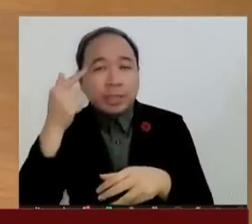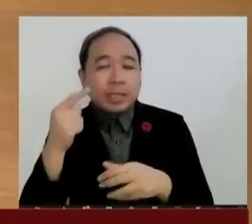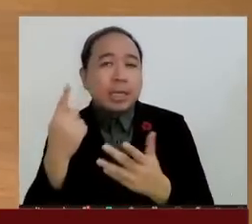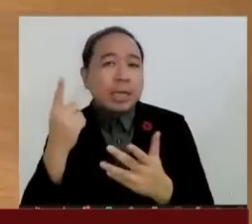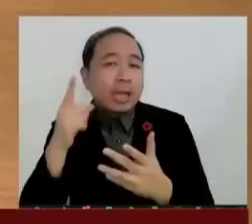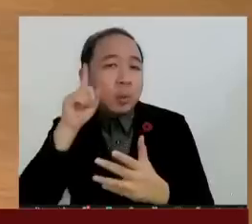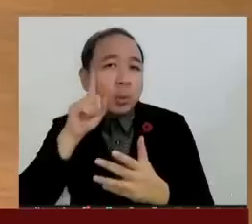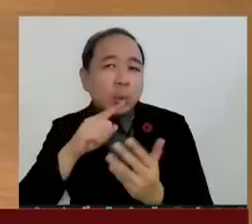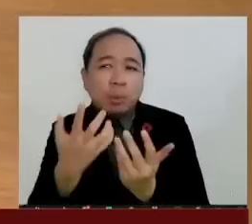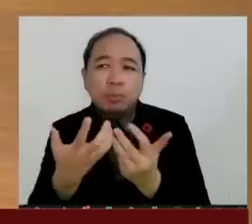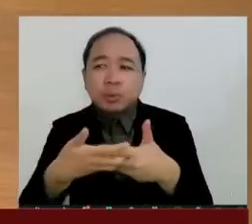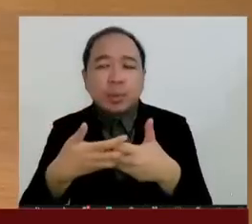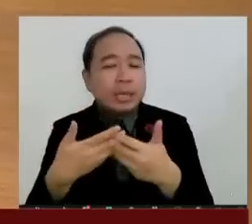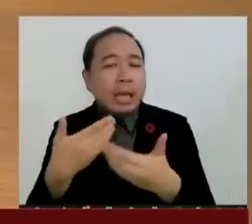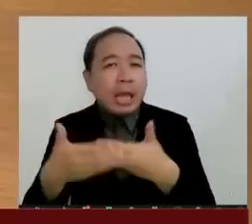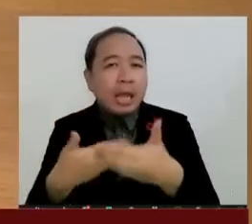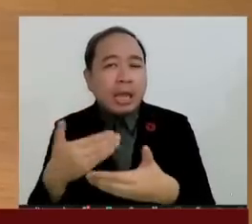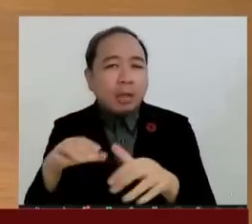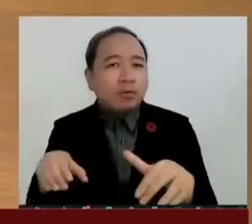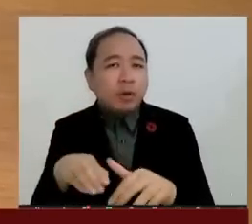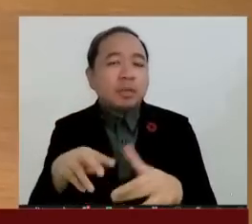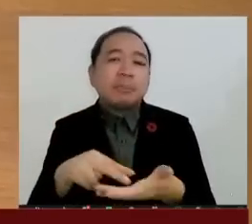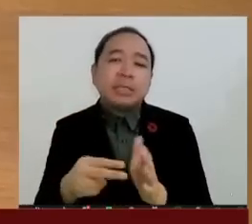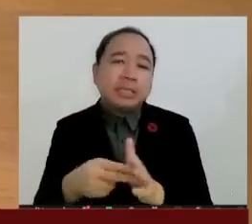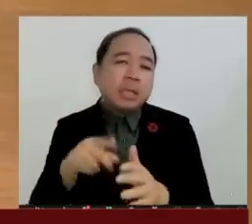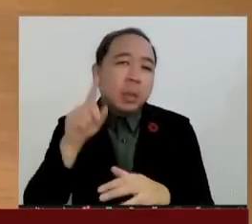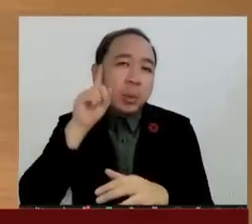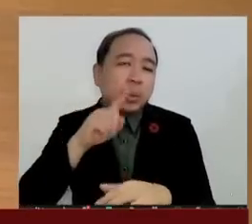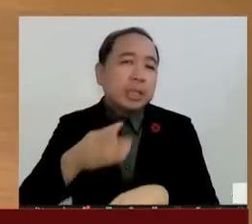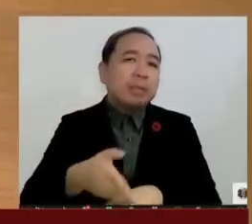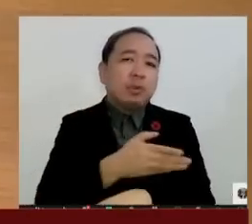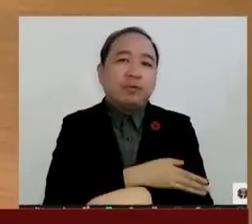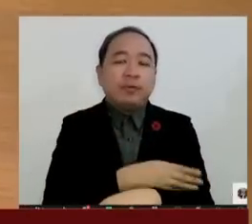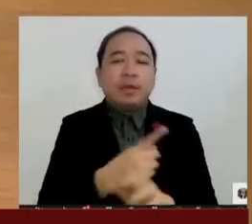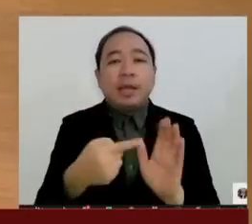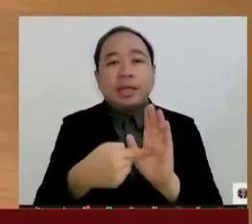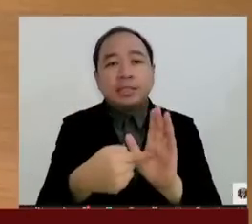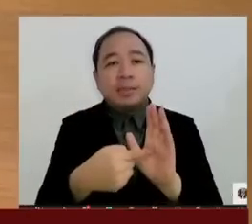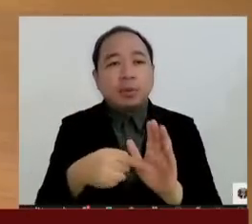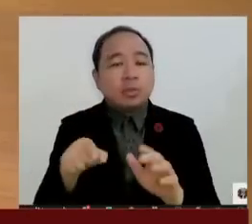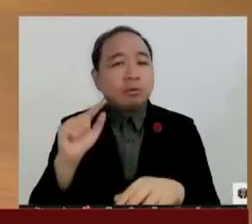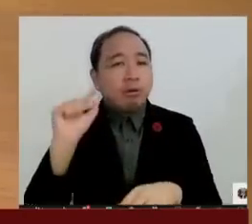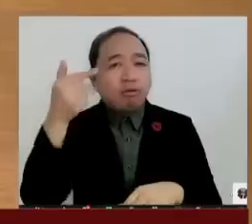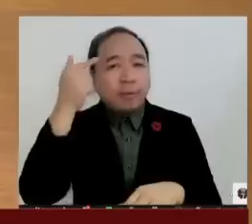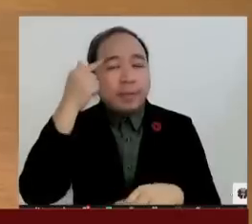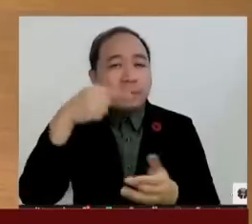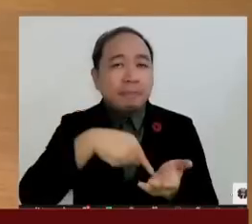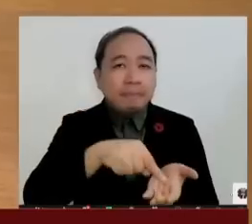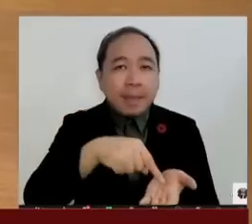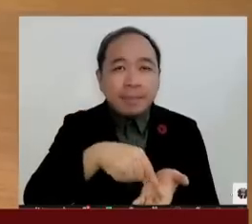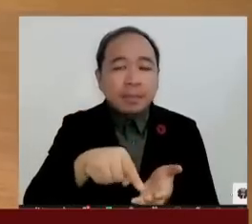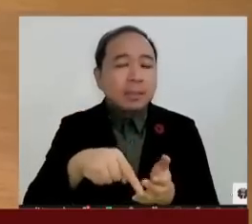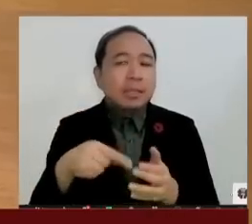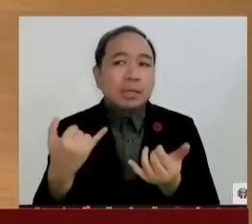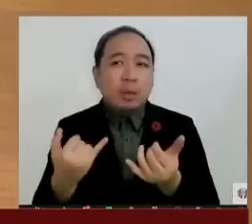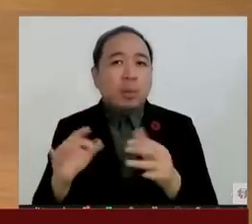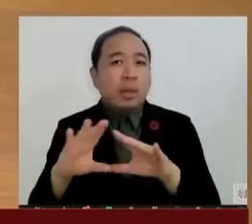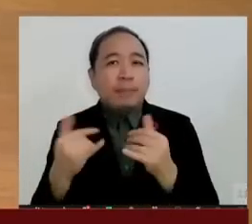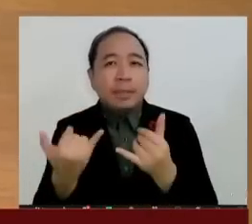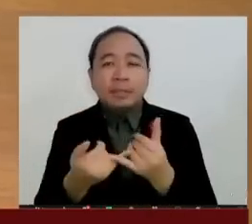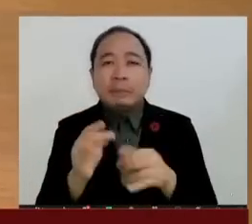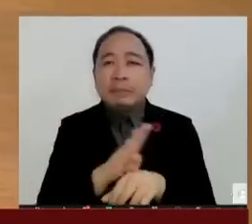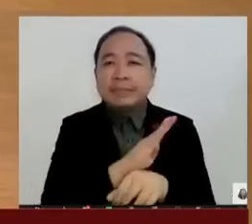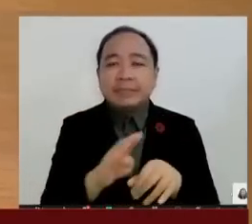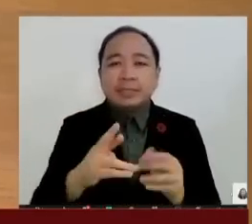significantly boosted efficiency. Notable examples are in the areas of government payments, company and business registrations, issuance